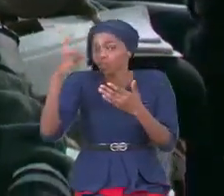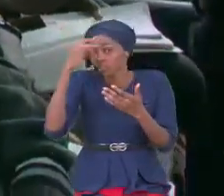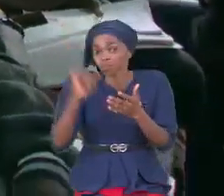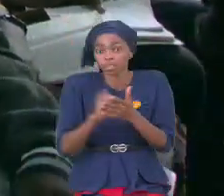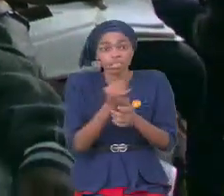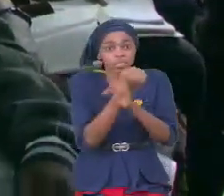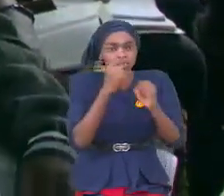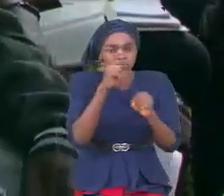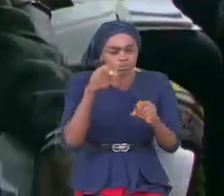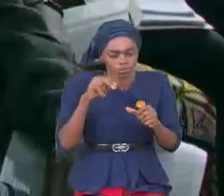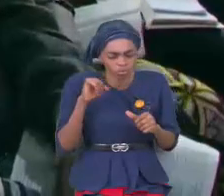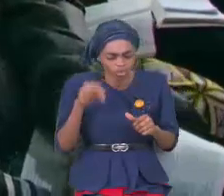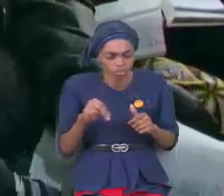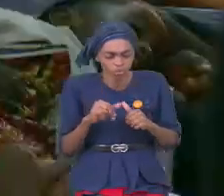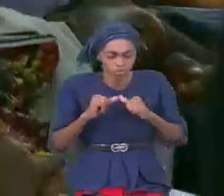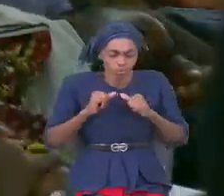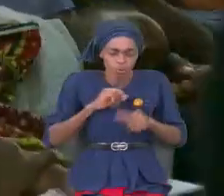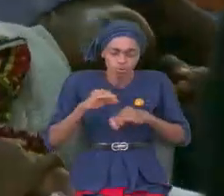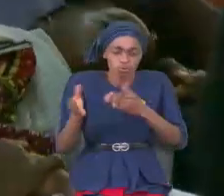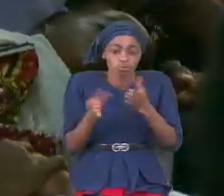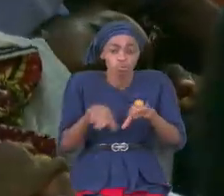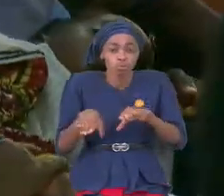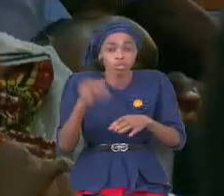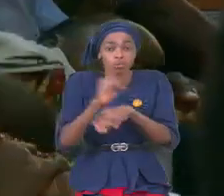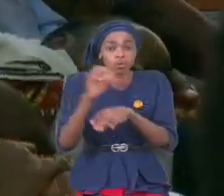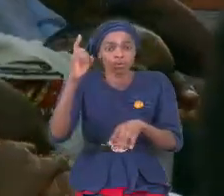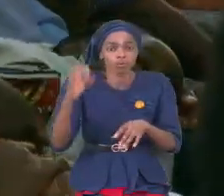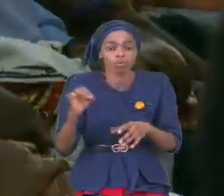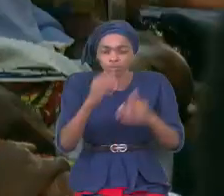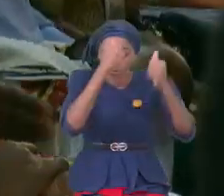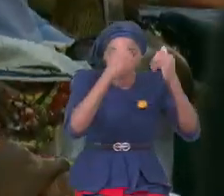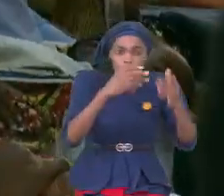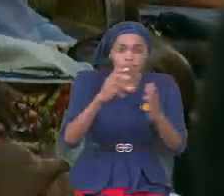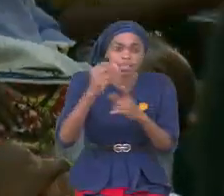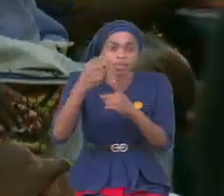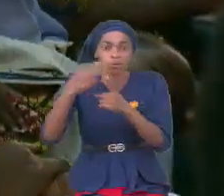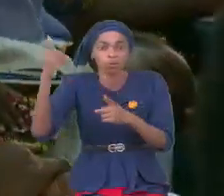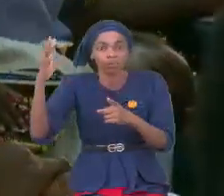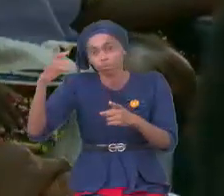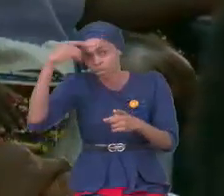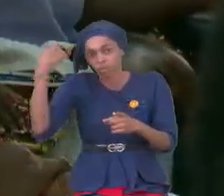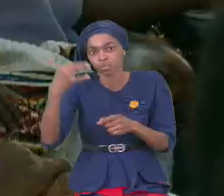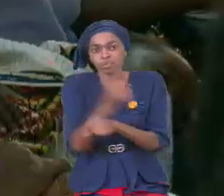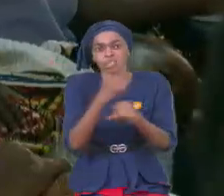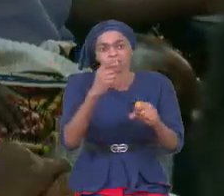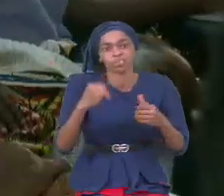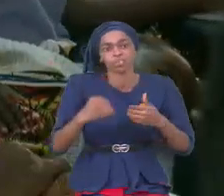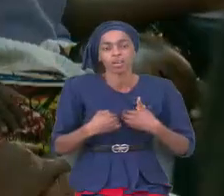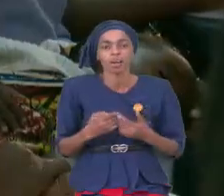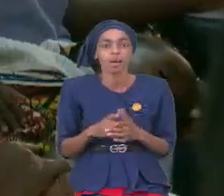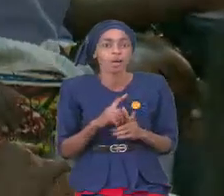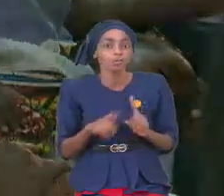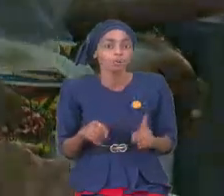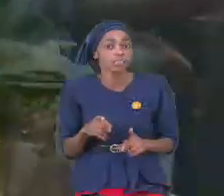God because of the salvation you have. And everything goes rusty and you look like you never got any gift of